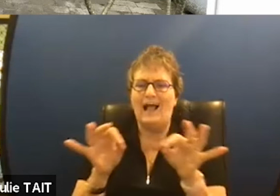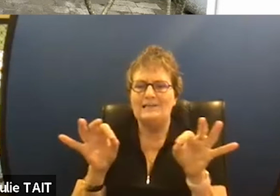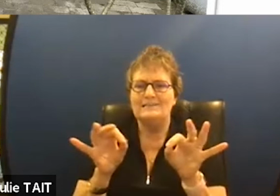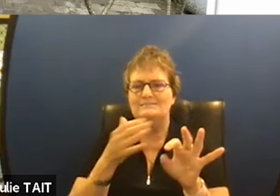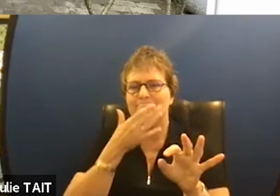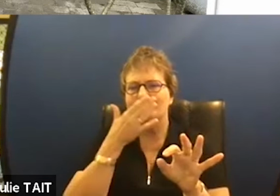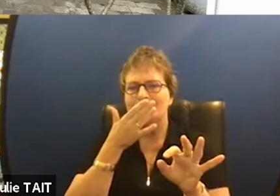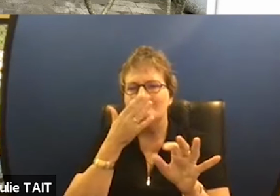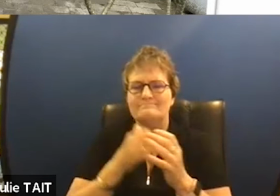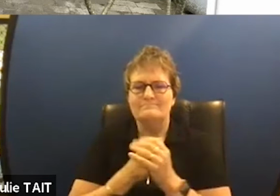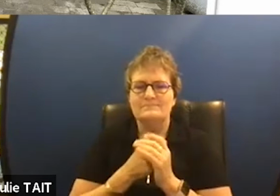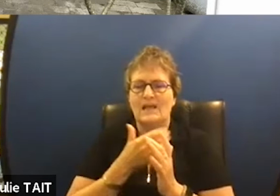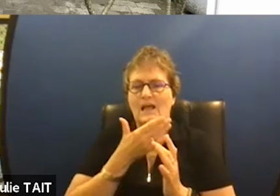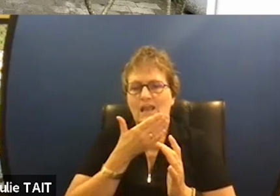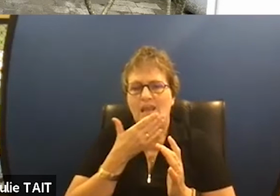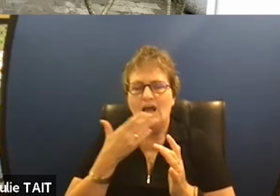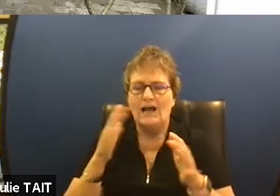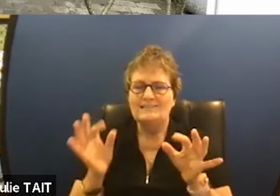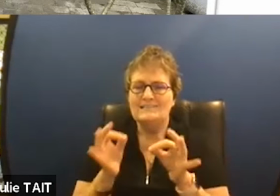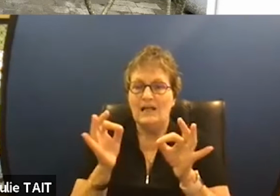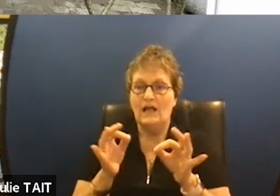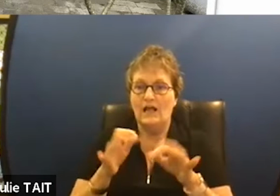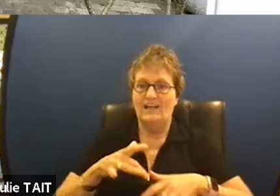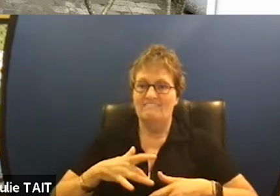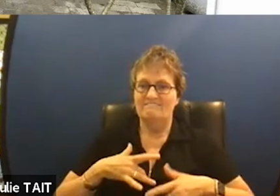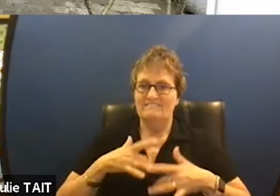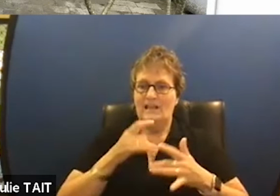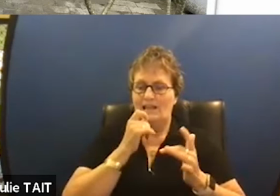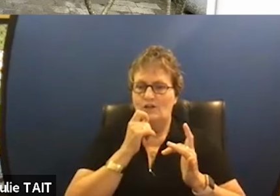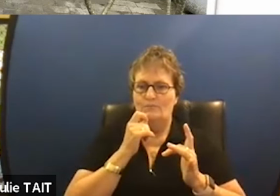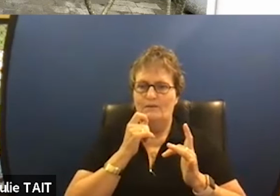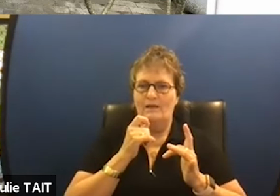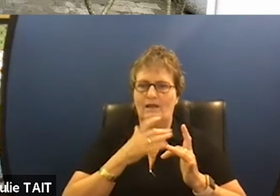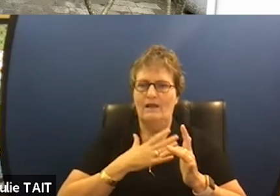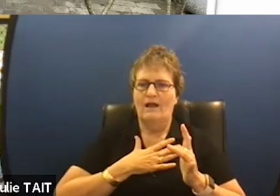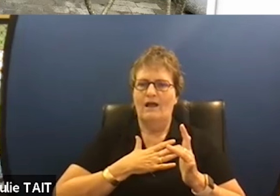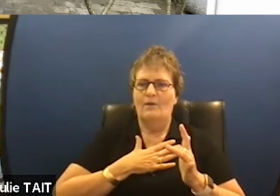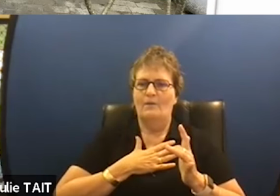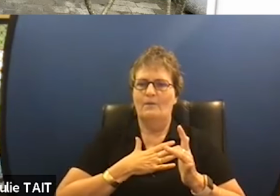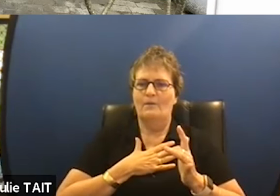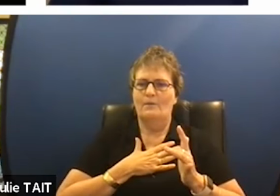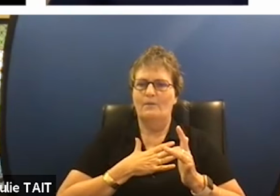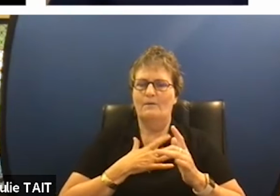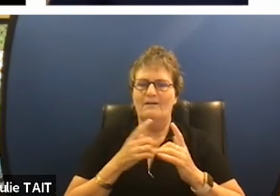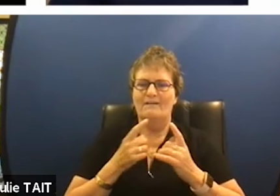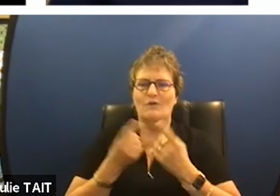space where people can feel surprisingly removed from the rest of campus.